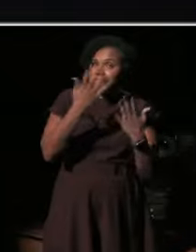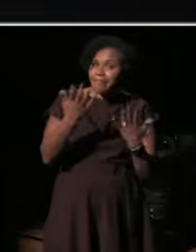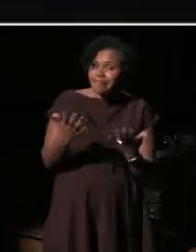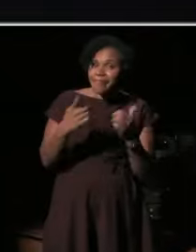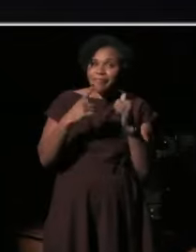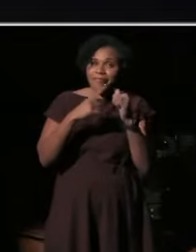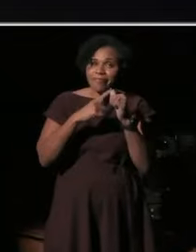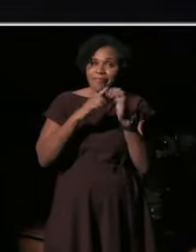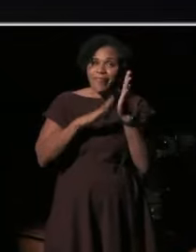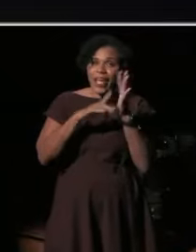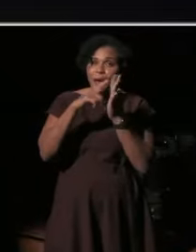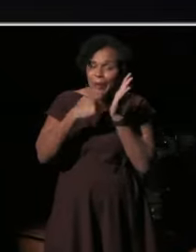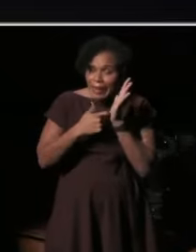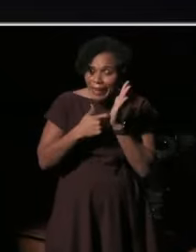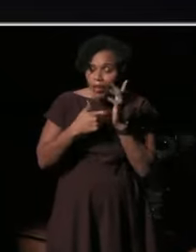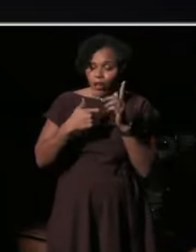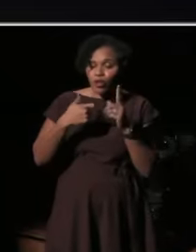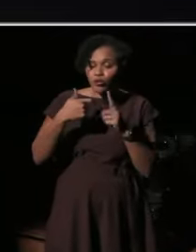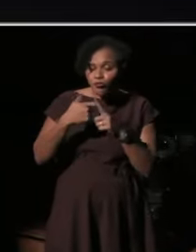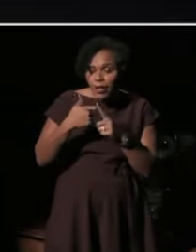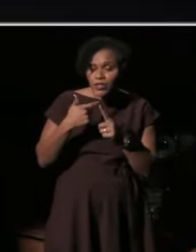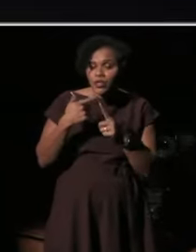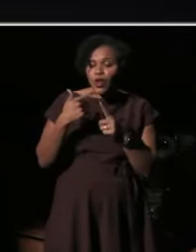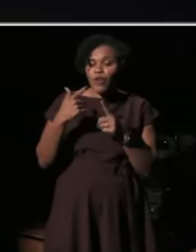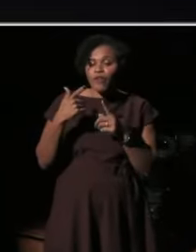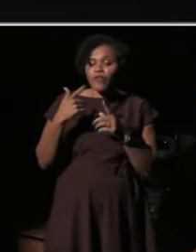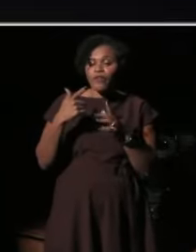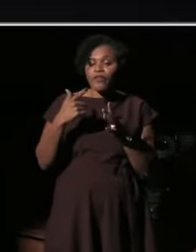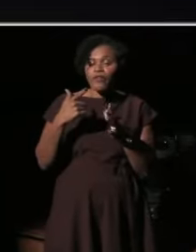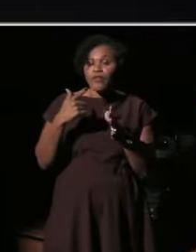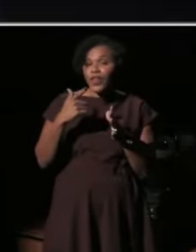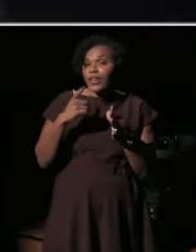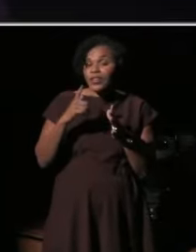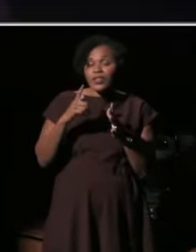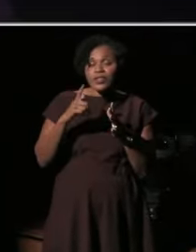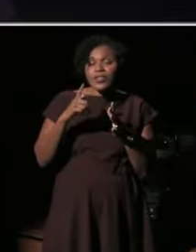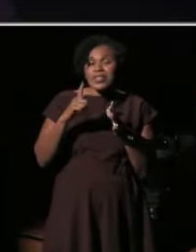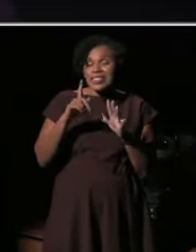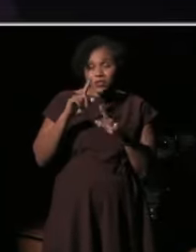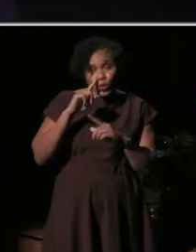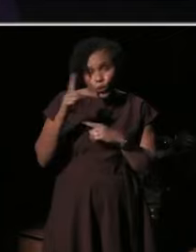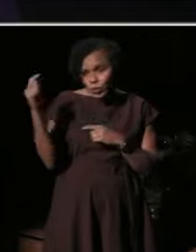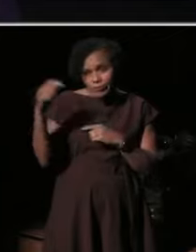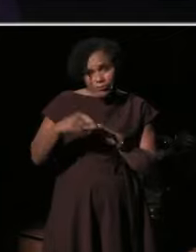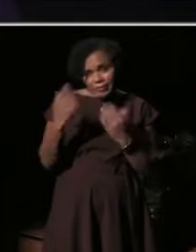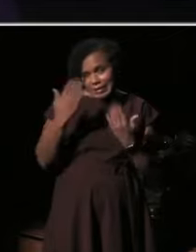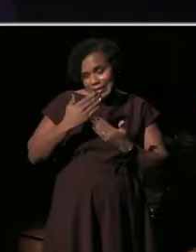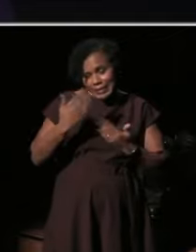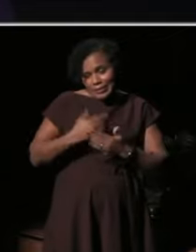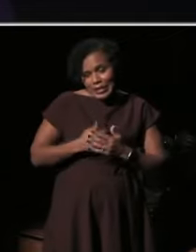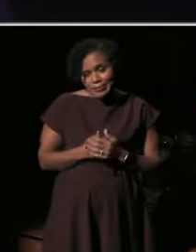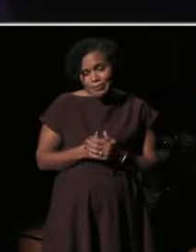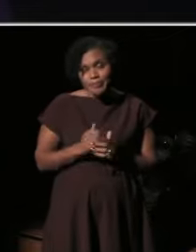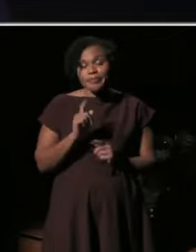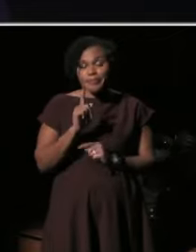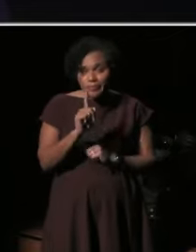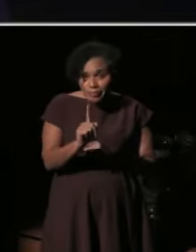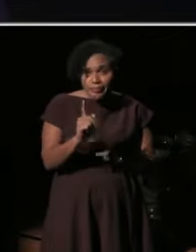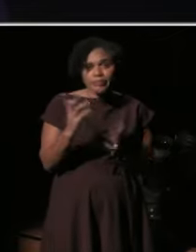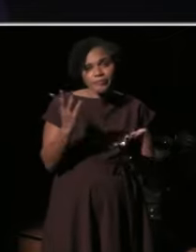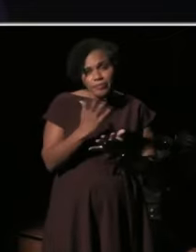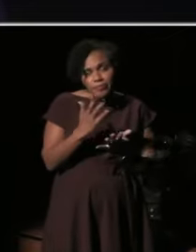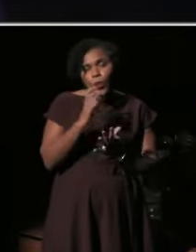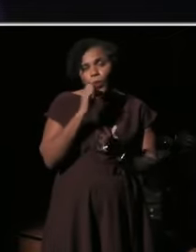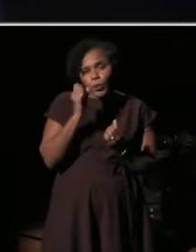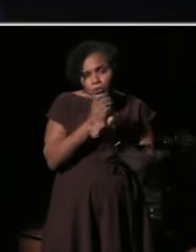Amir Questlove Thompson, Quest, isn't able to be here this evening, but of course we'll make